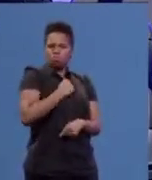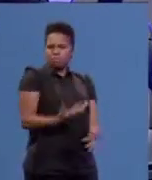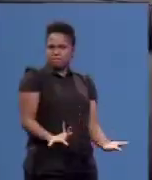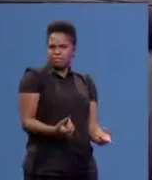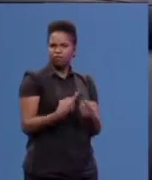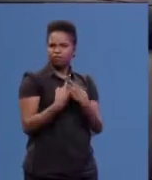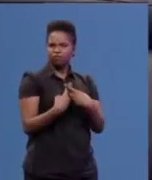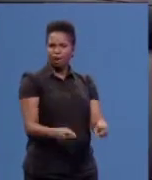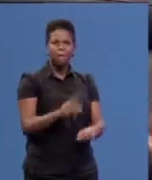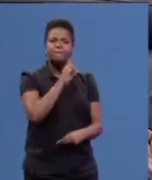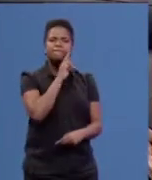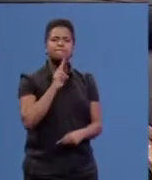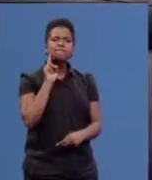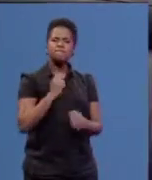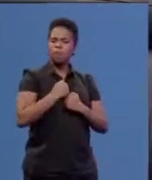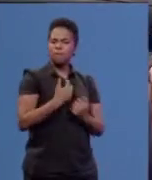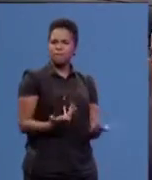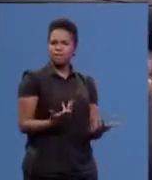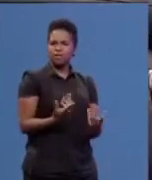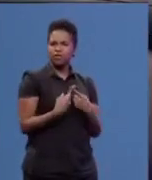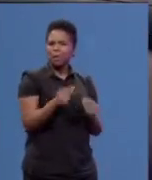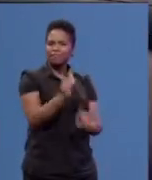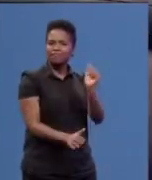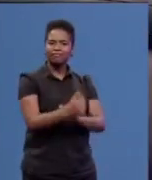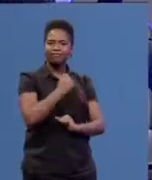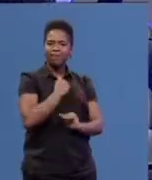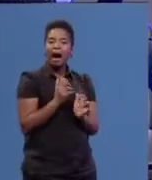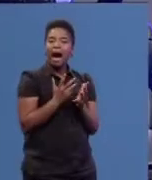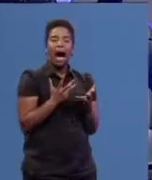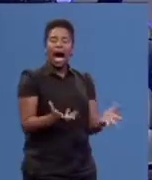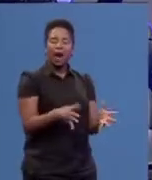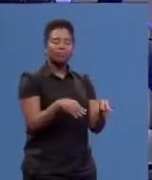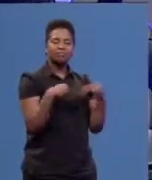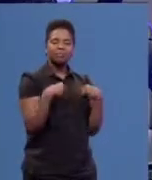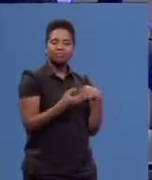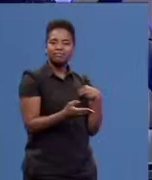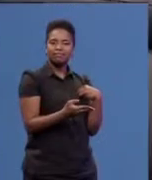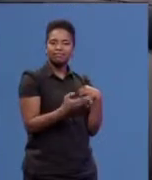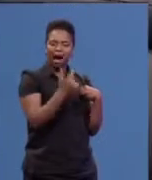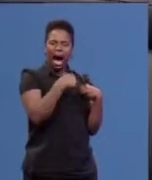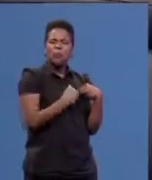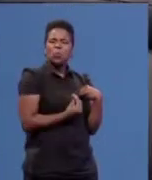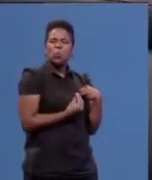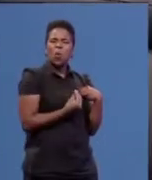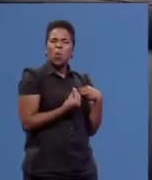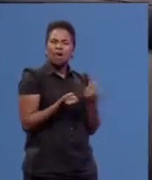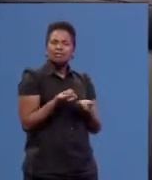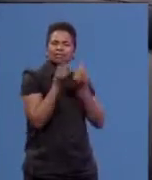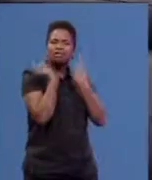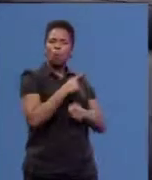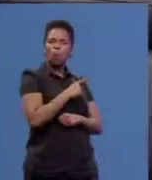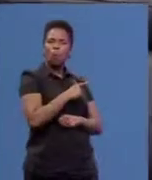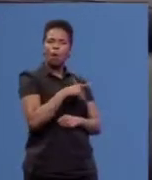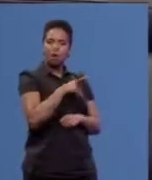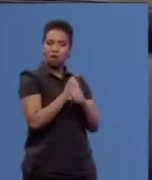ngomntu esingazange sadibana naye, zange sambona kodwa usiphethe kwinhliziyo zethu. Well, I think the good thing for me, Ngotata Mandela, is